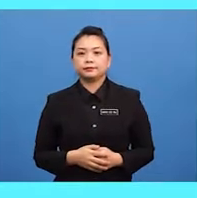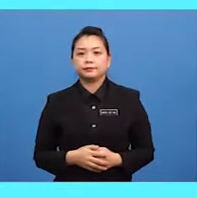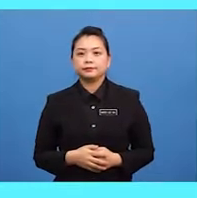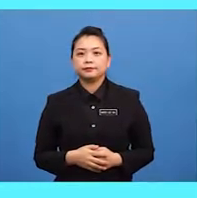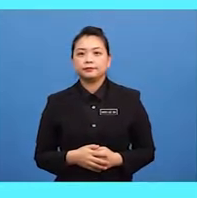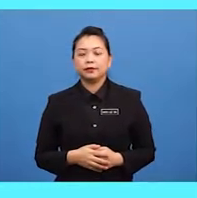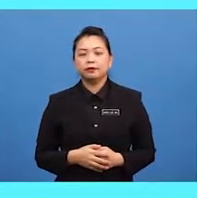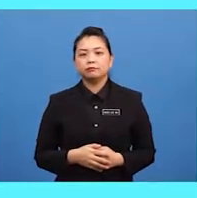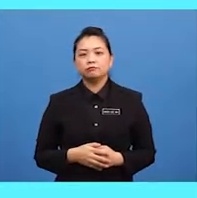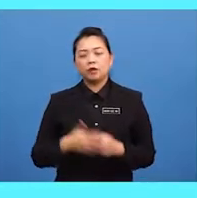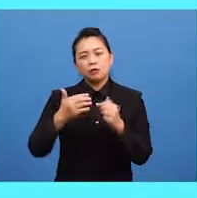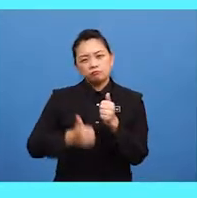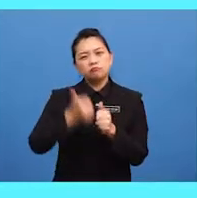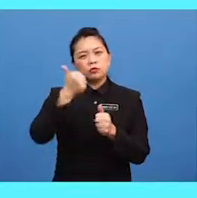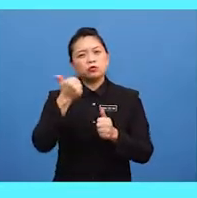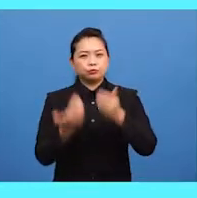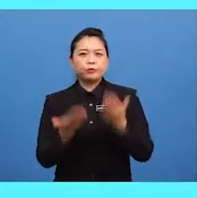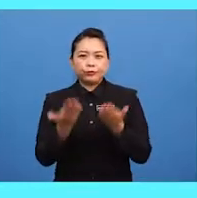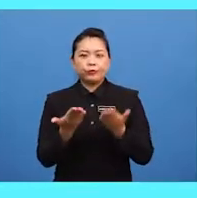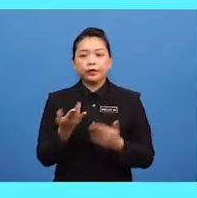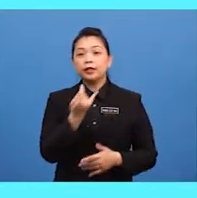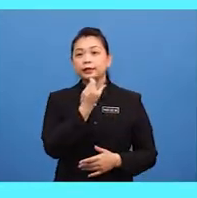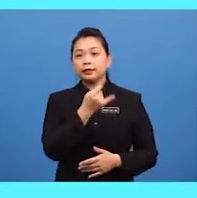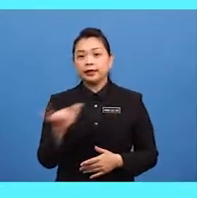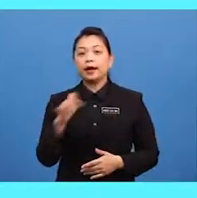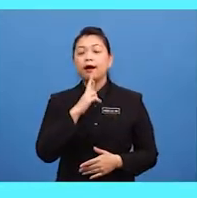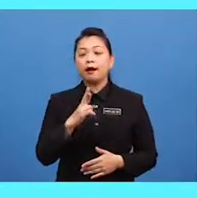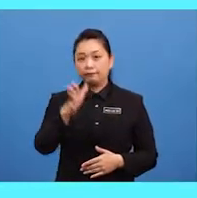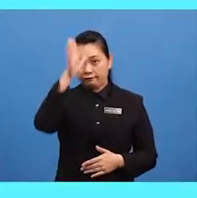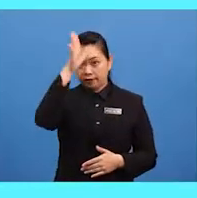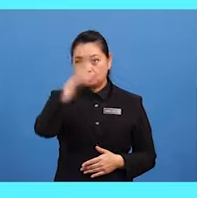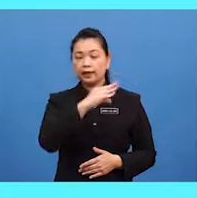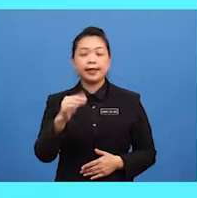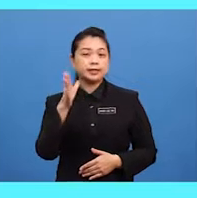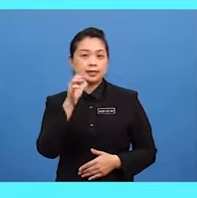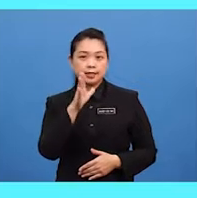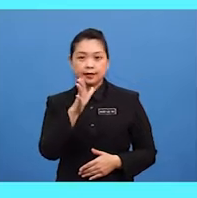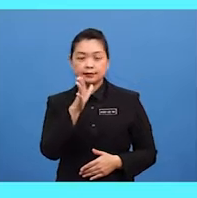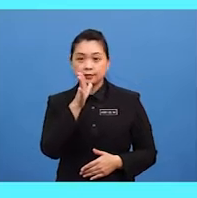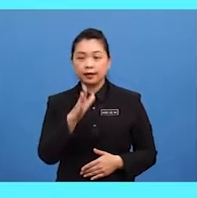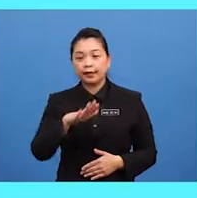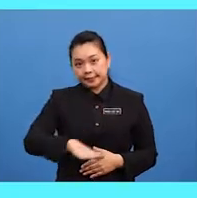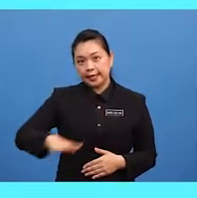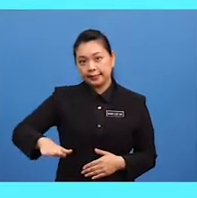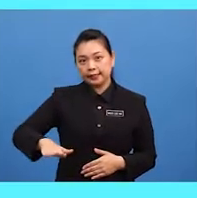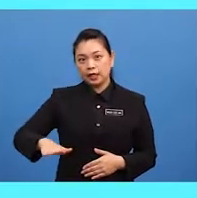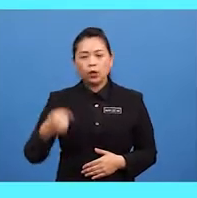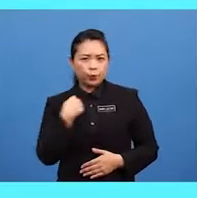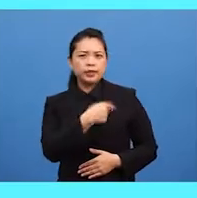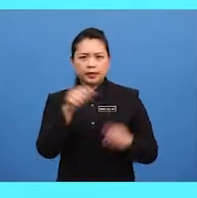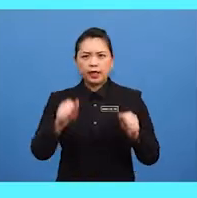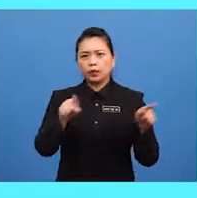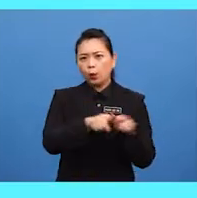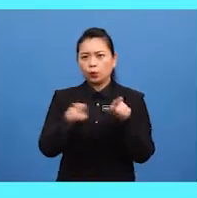most probably they are father and son we can also